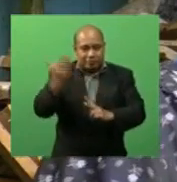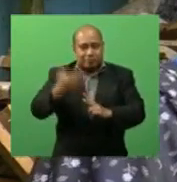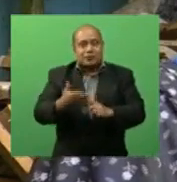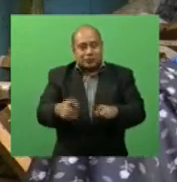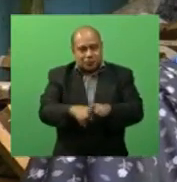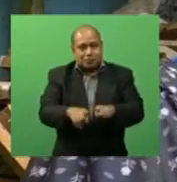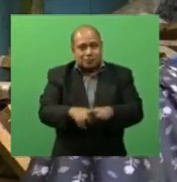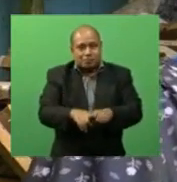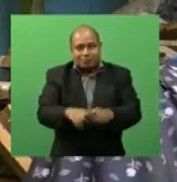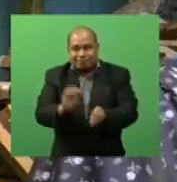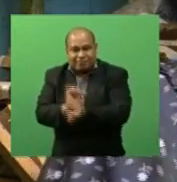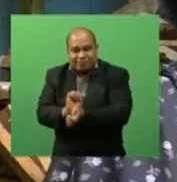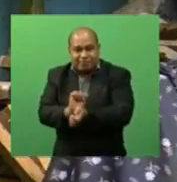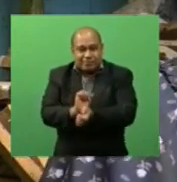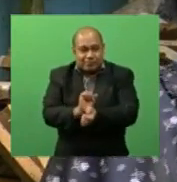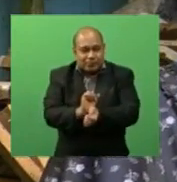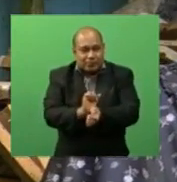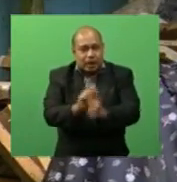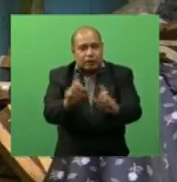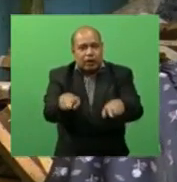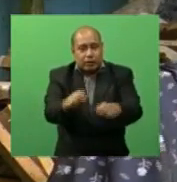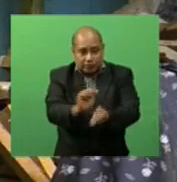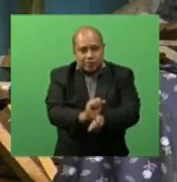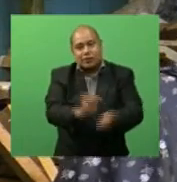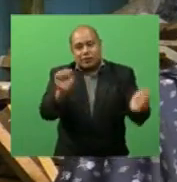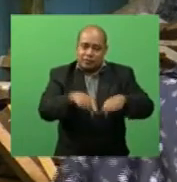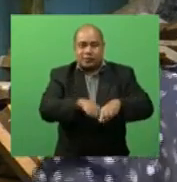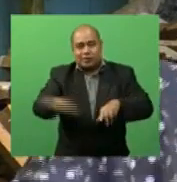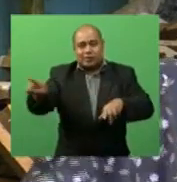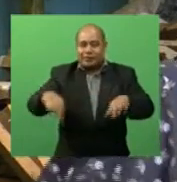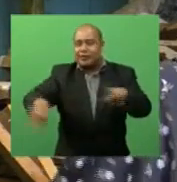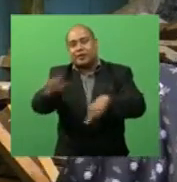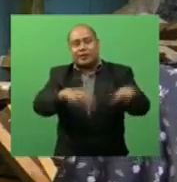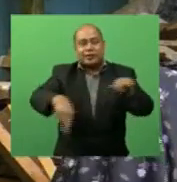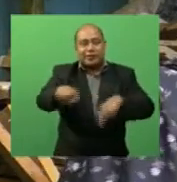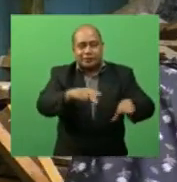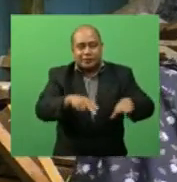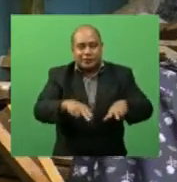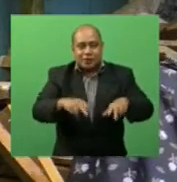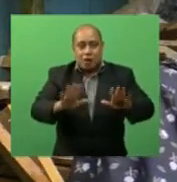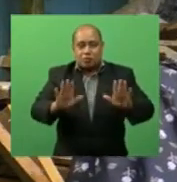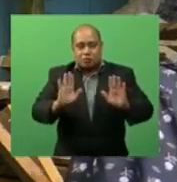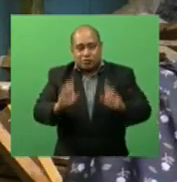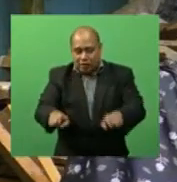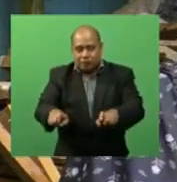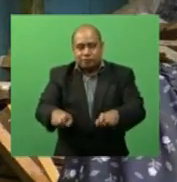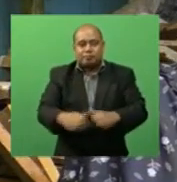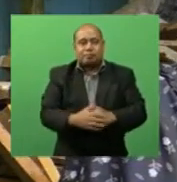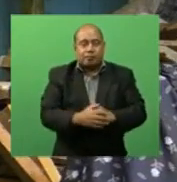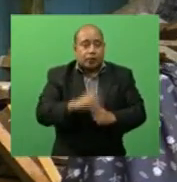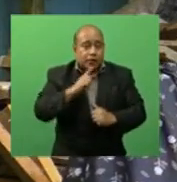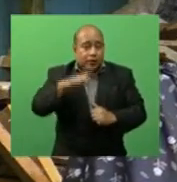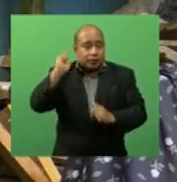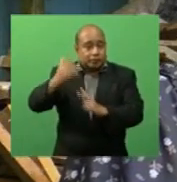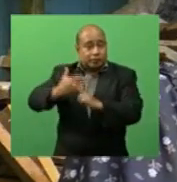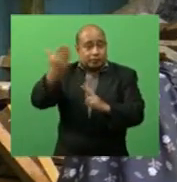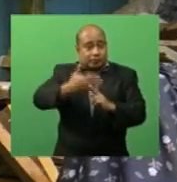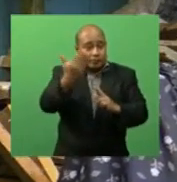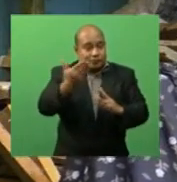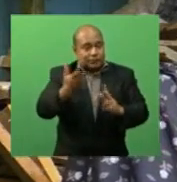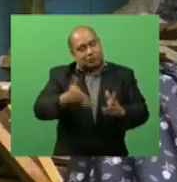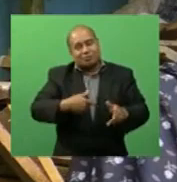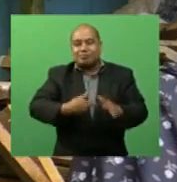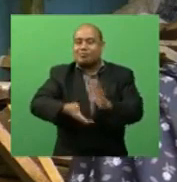in a long time, since we had been told not to go anywhere. But when it opened yesterday, we all went out. Some went to visit